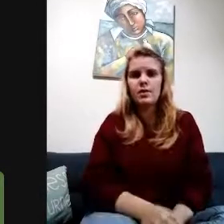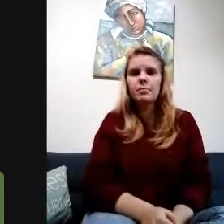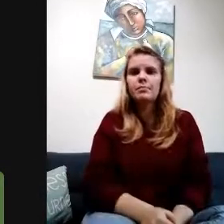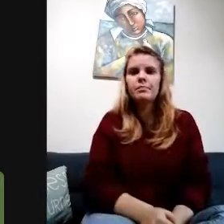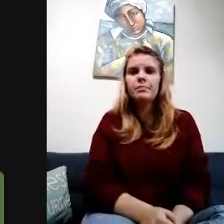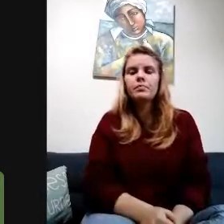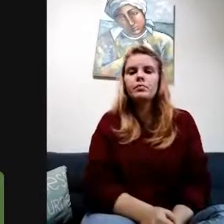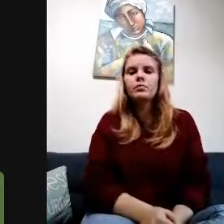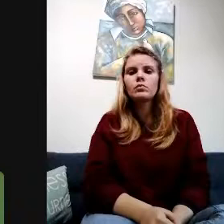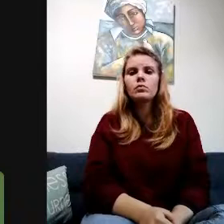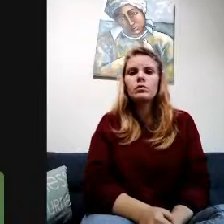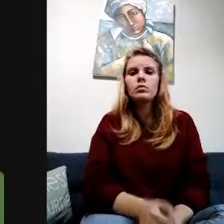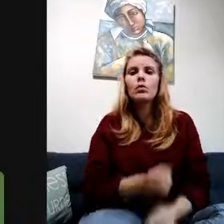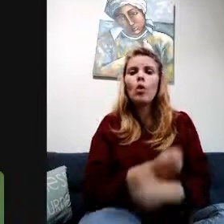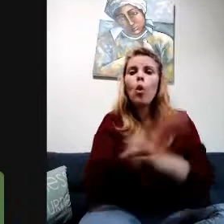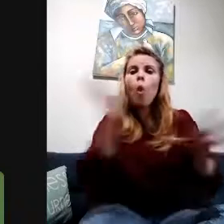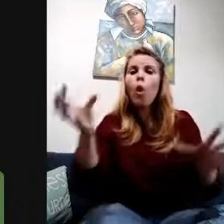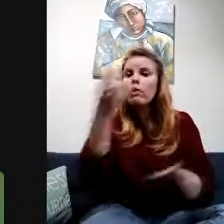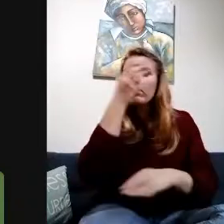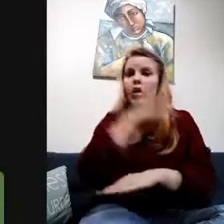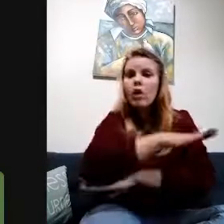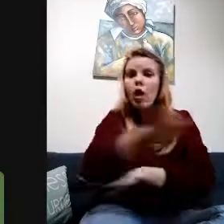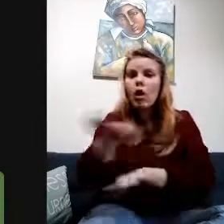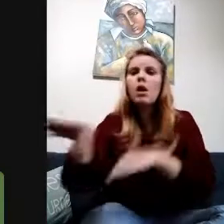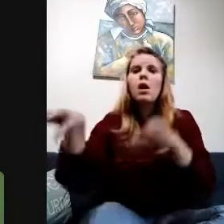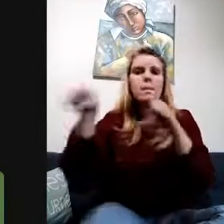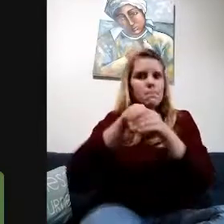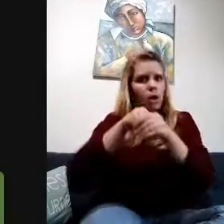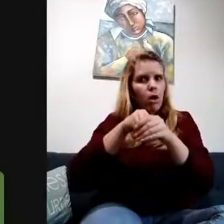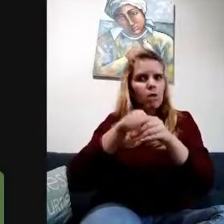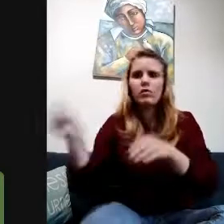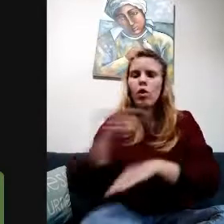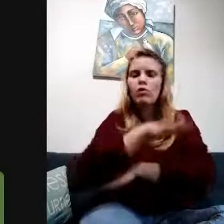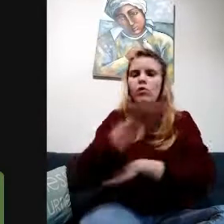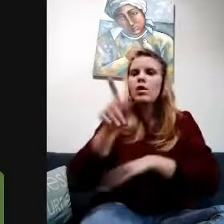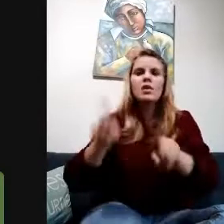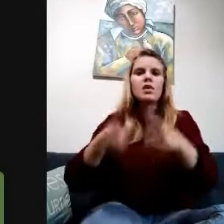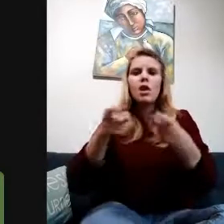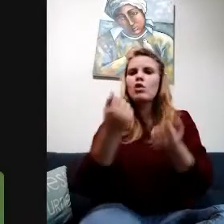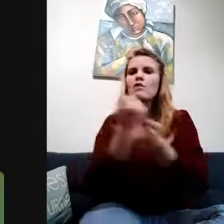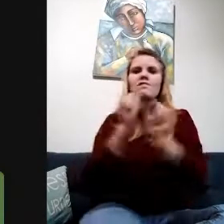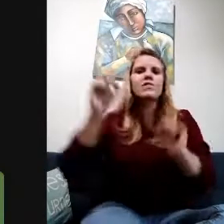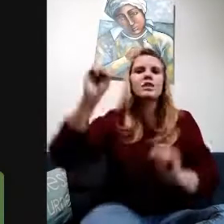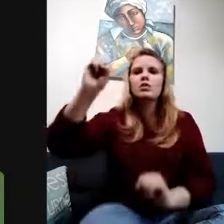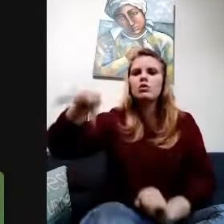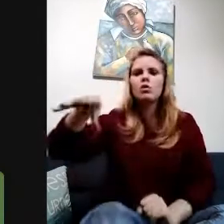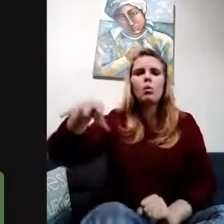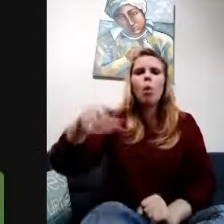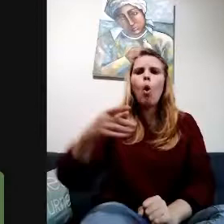gardens will still be part of the course, so there won't be a free relief from gardens or flower beds.